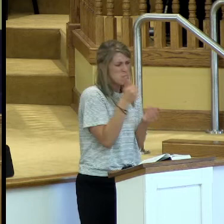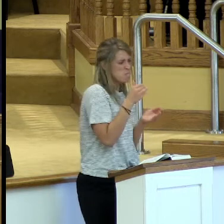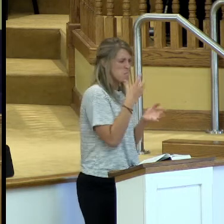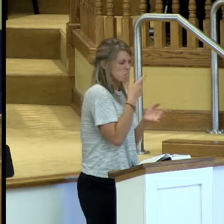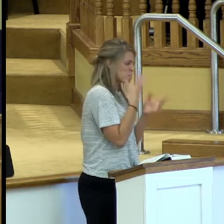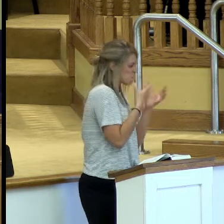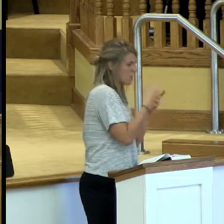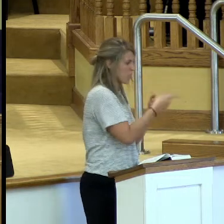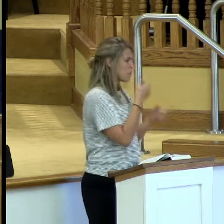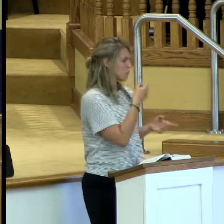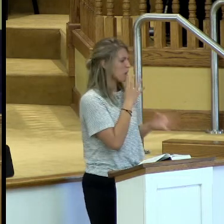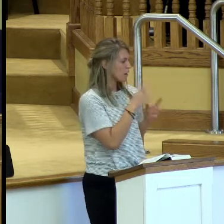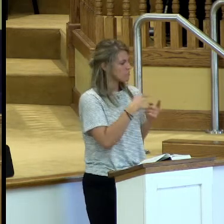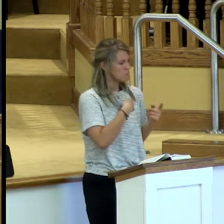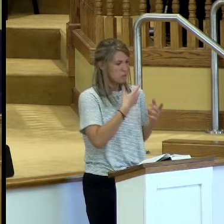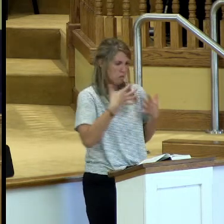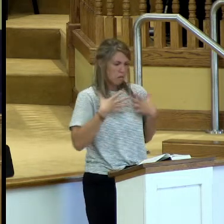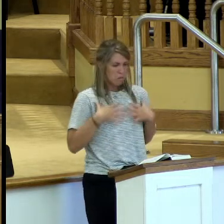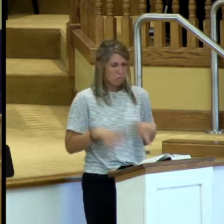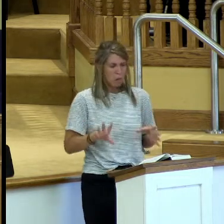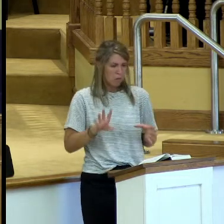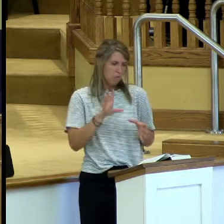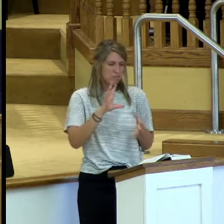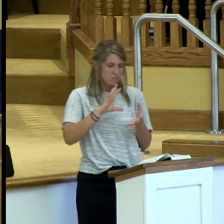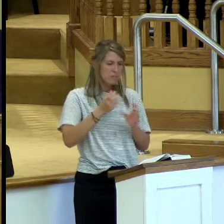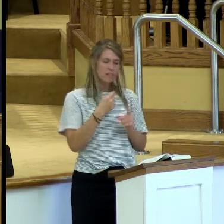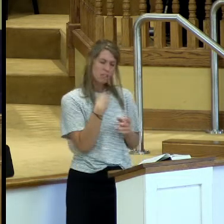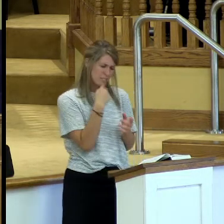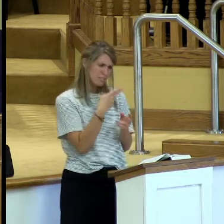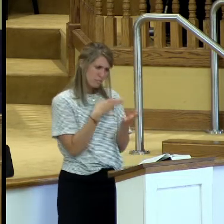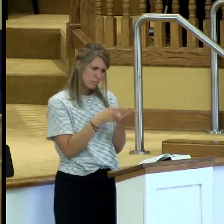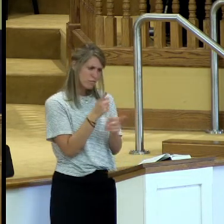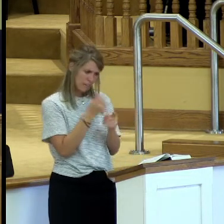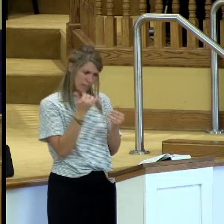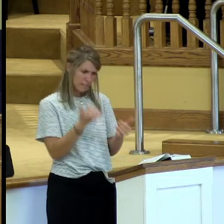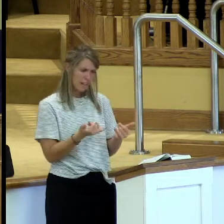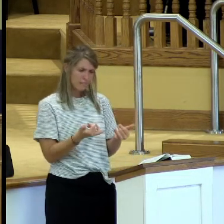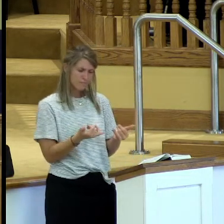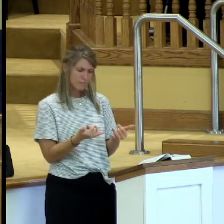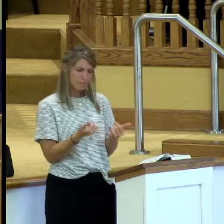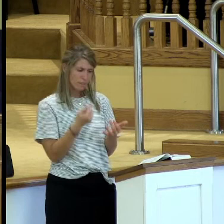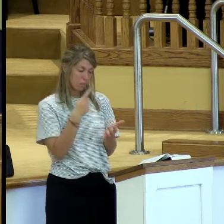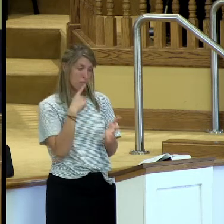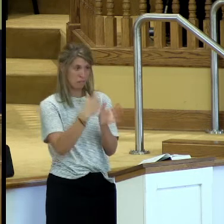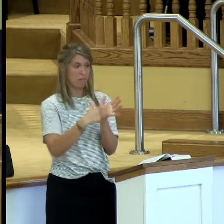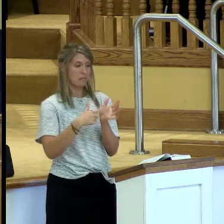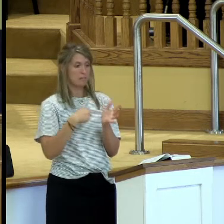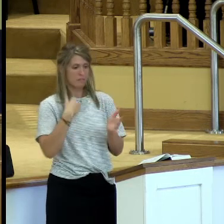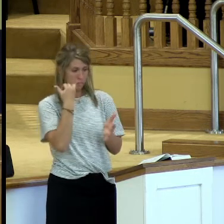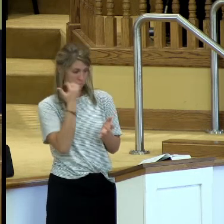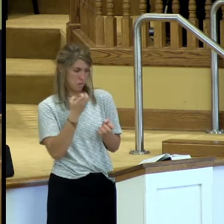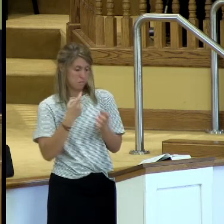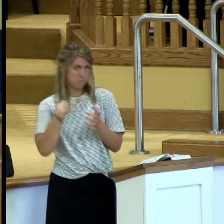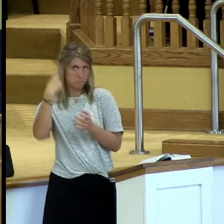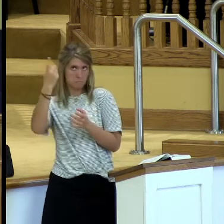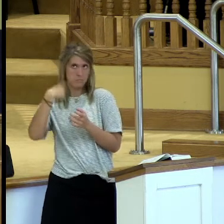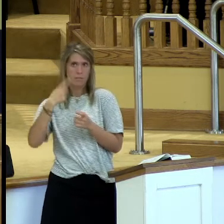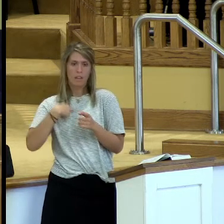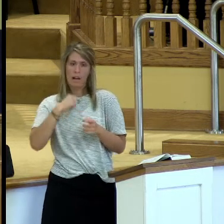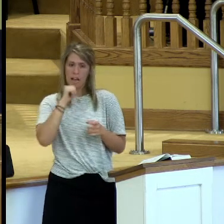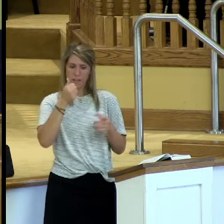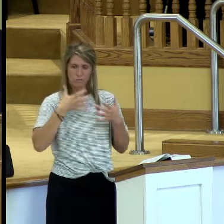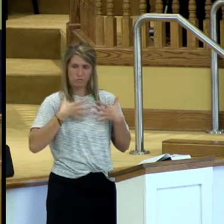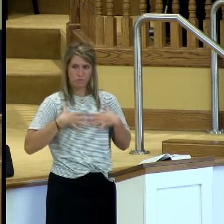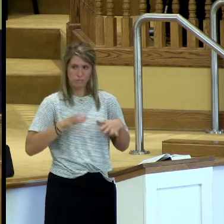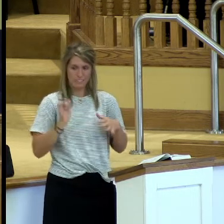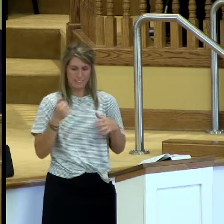because they're talking to you or because their clothes are some type of way. I'm going to tell y'all right now, chastise me if you want. Like I said, it's between him and I. I don't